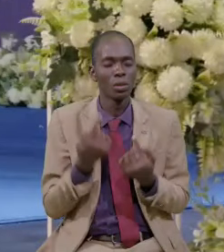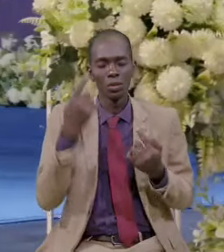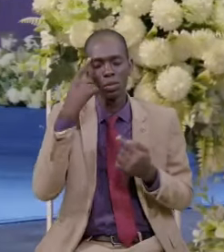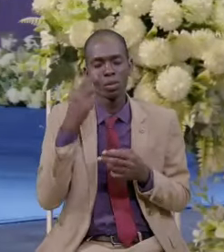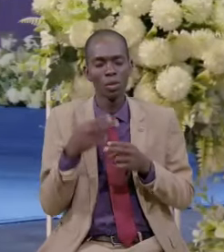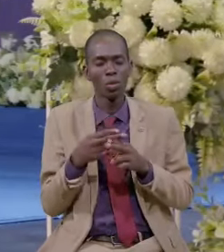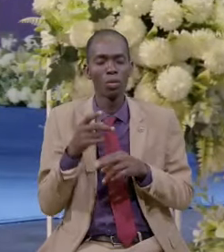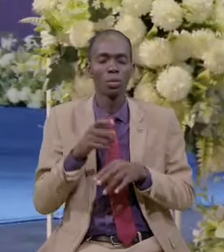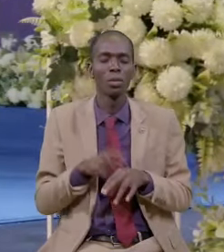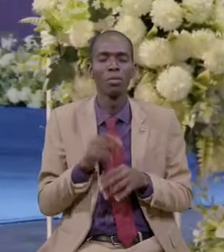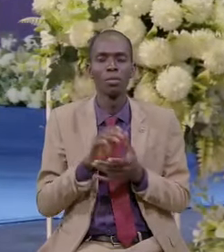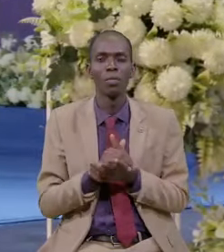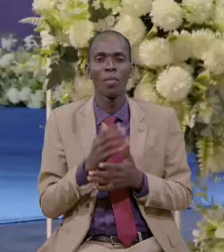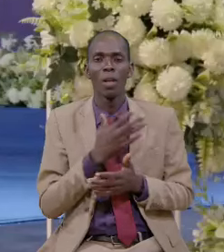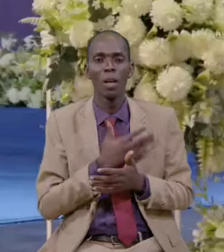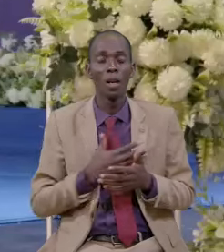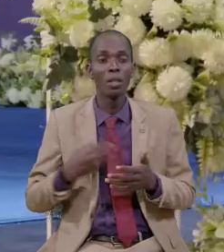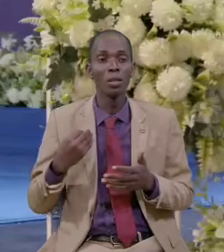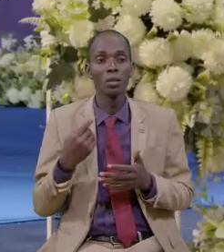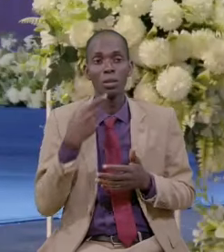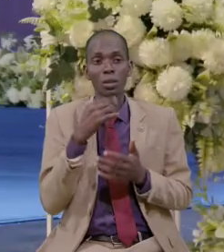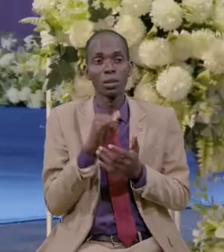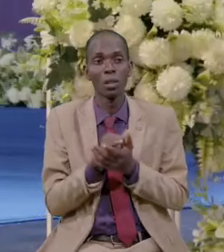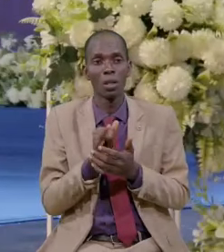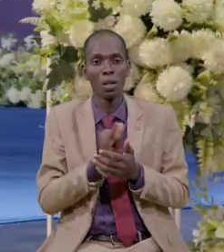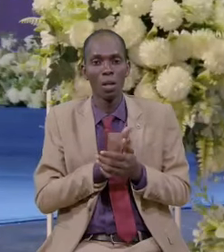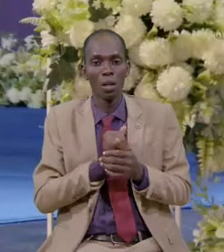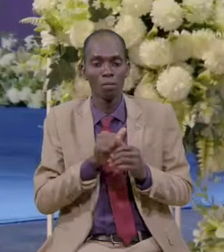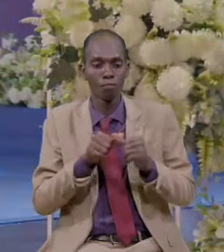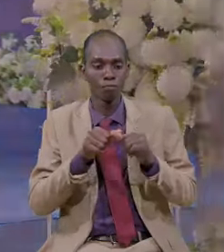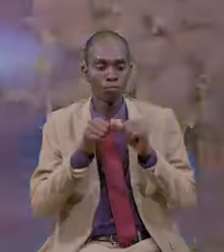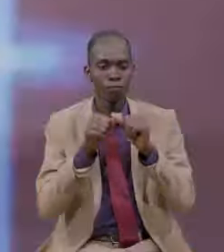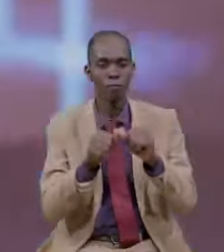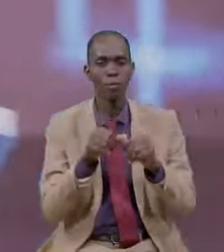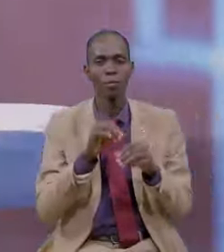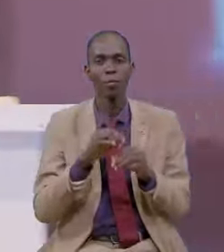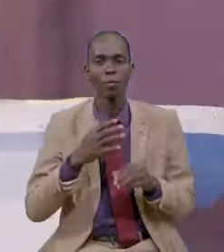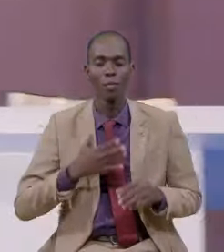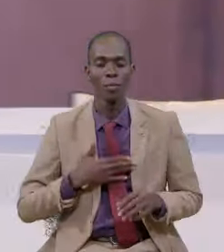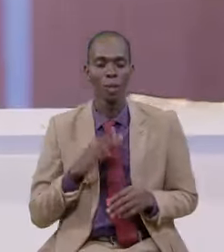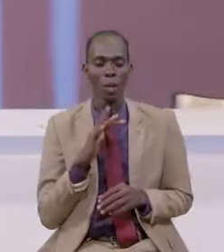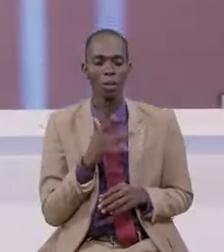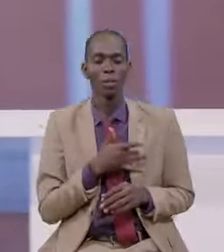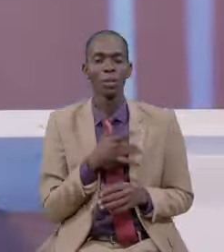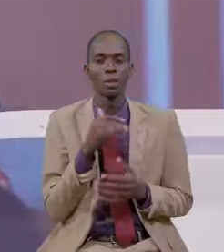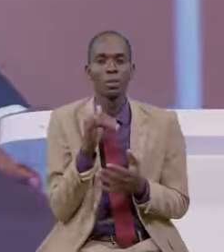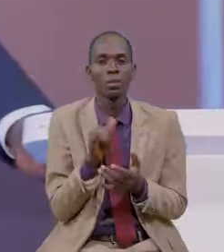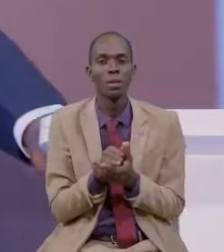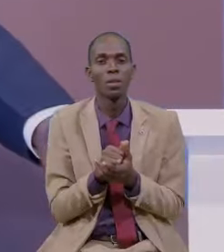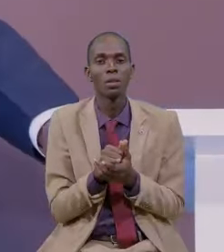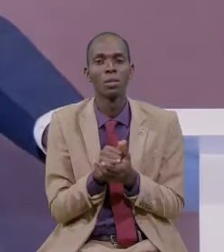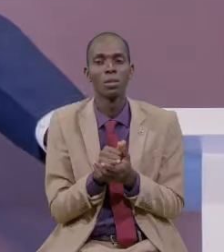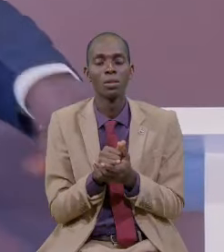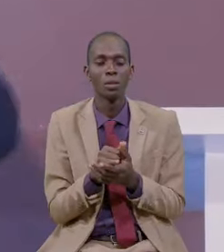of my conviction? I hold on to my conviction, held on to that conviction, that the faith that stands